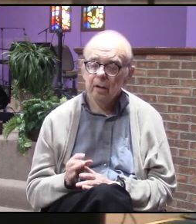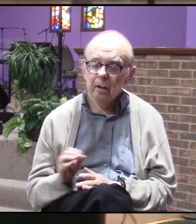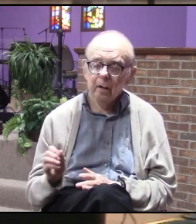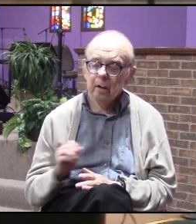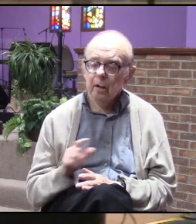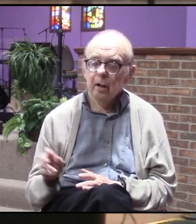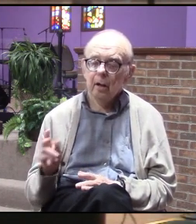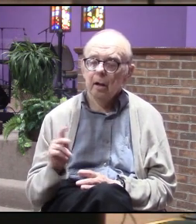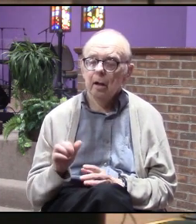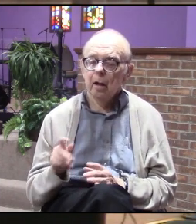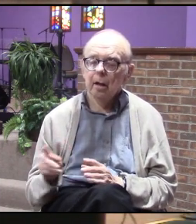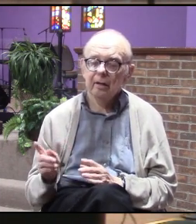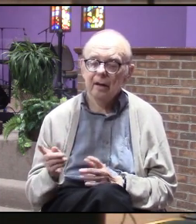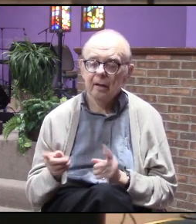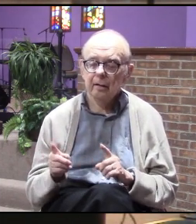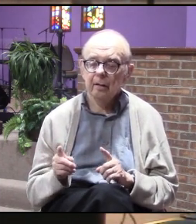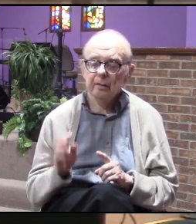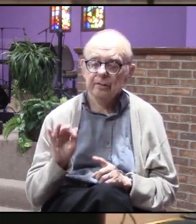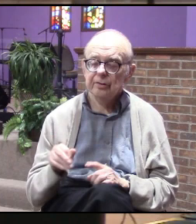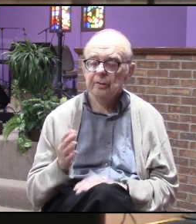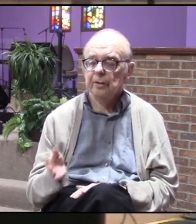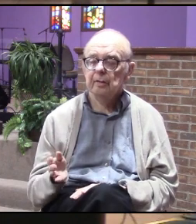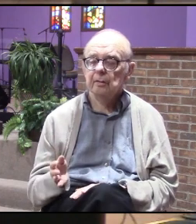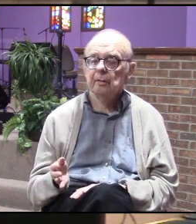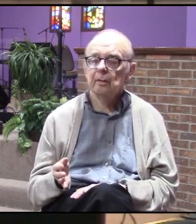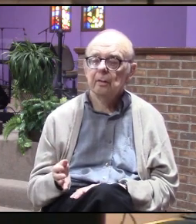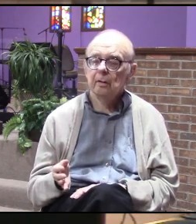And all these plagues have come up, and they're still there.